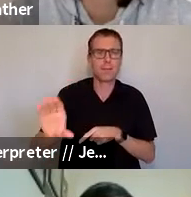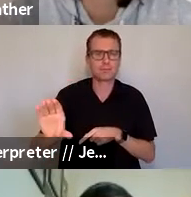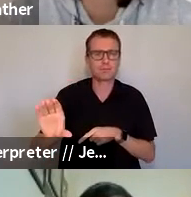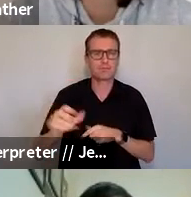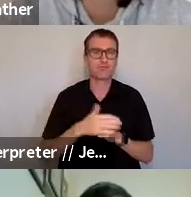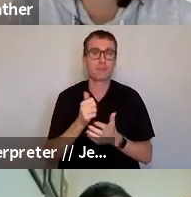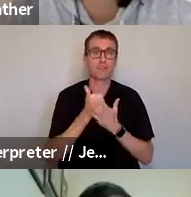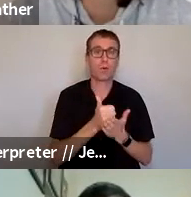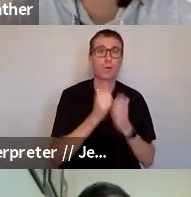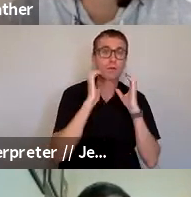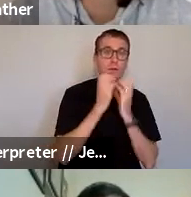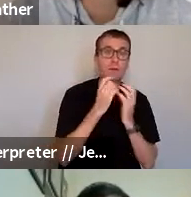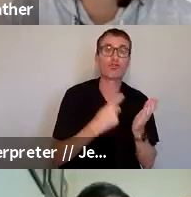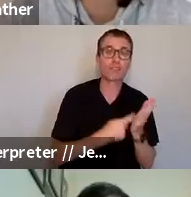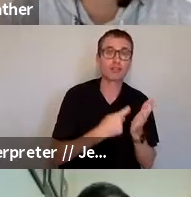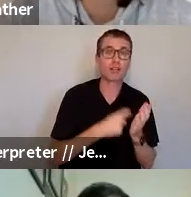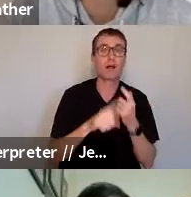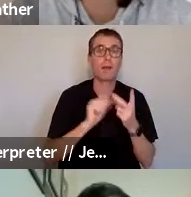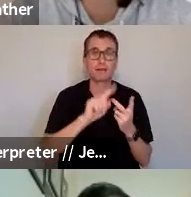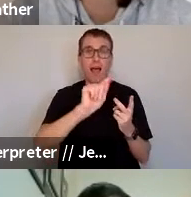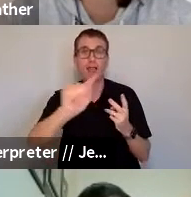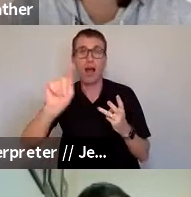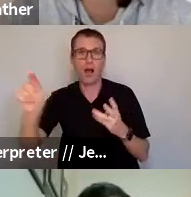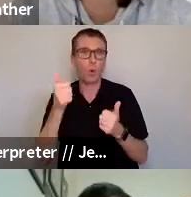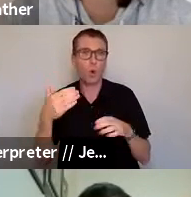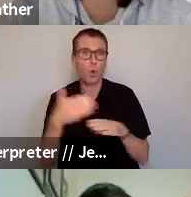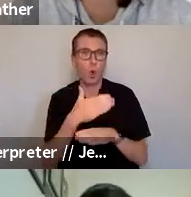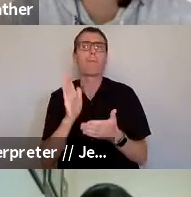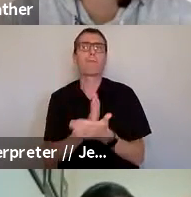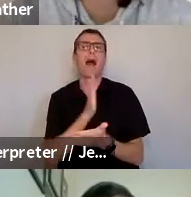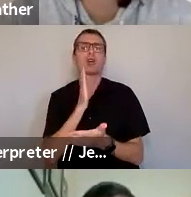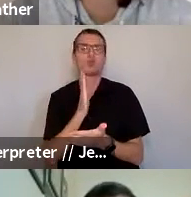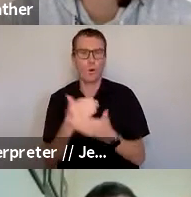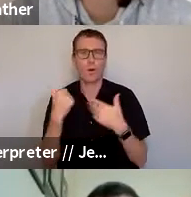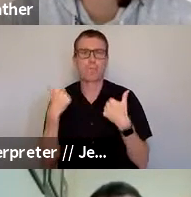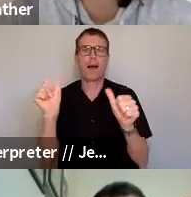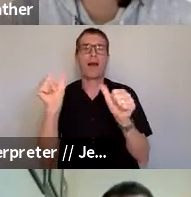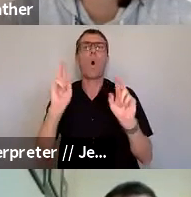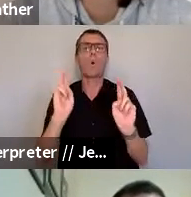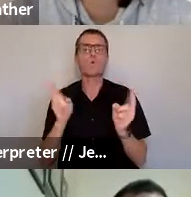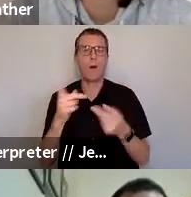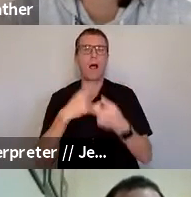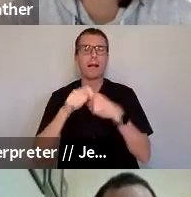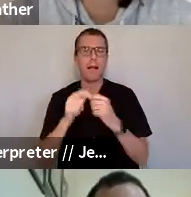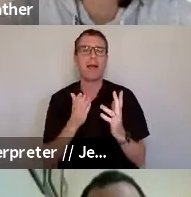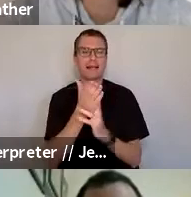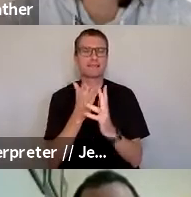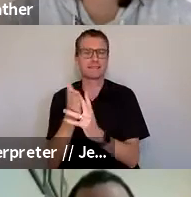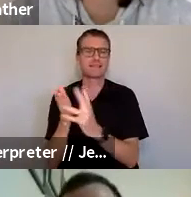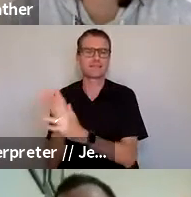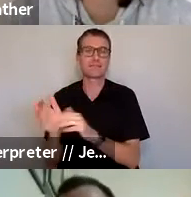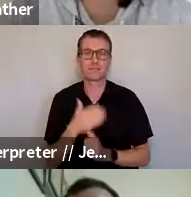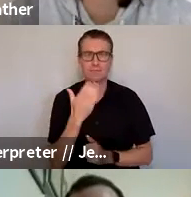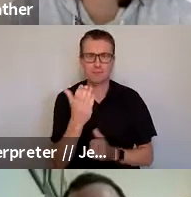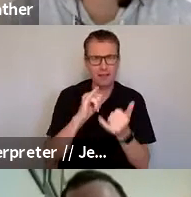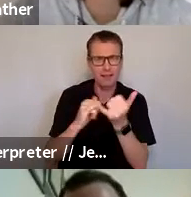good work to make sure this becomes part of the new normal. Stace, you're working every day on this, aren't you, my friend? What